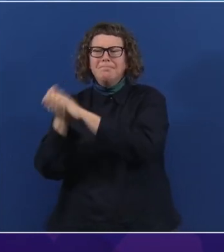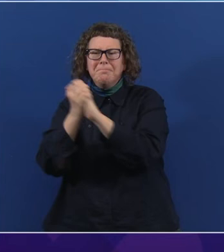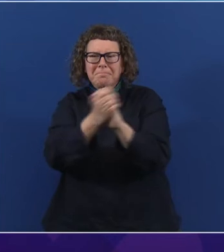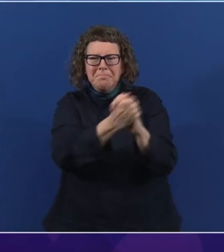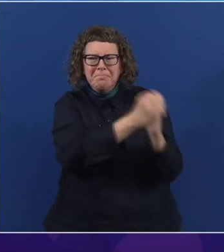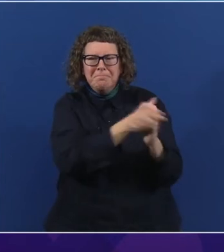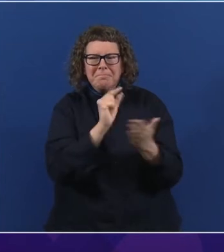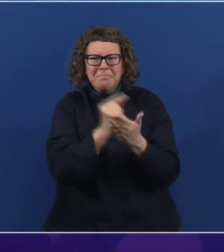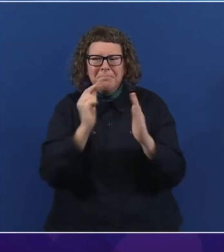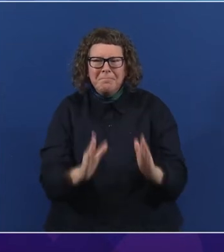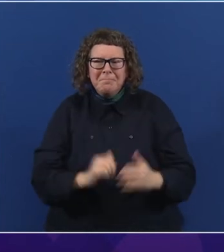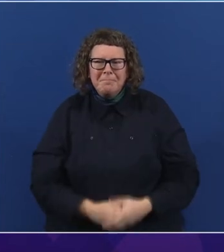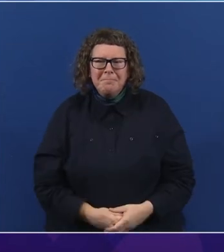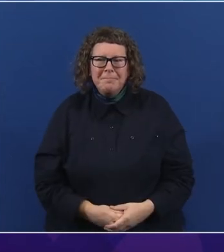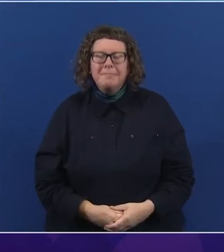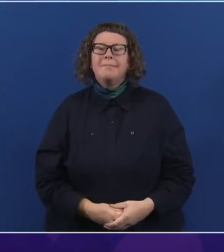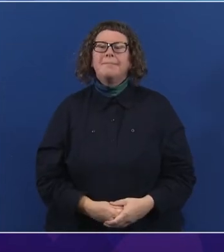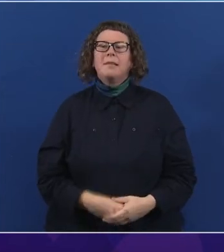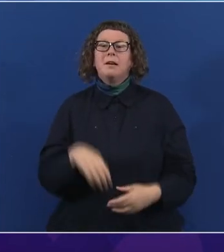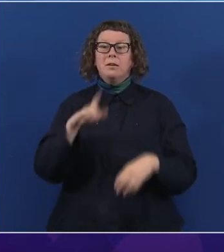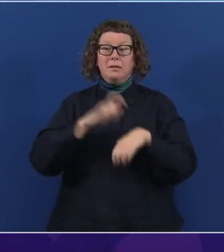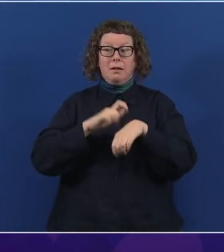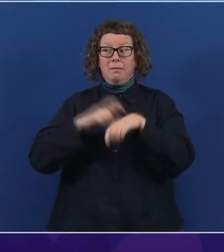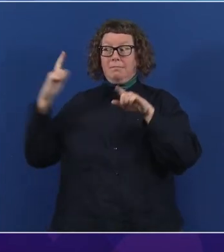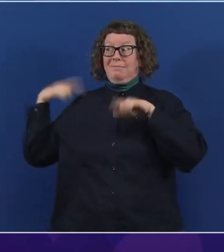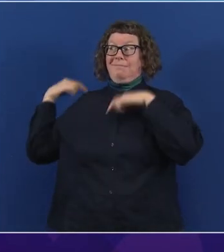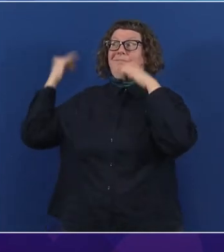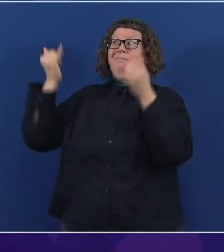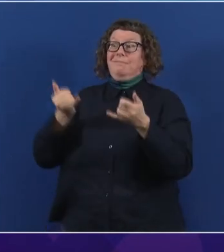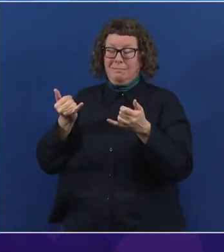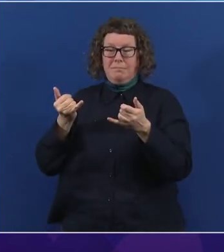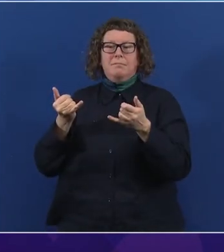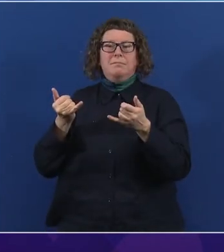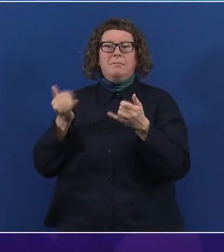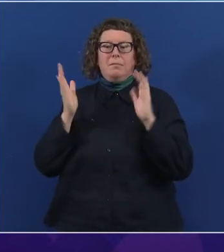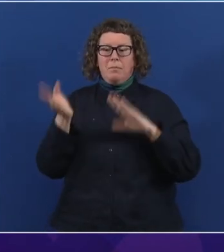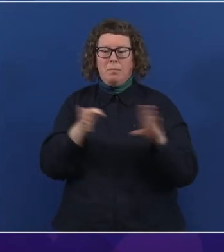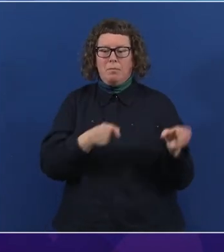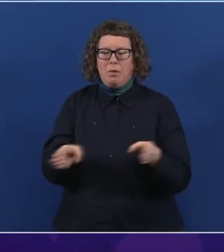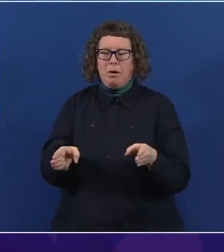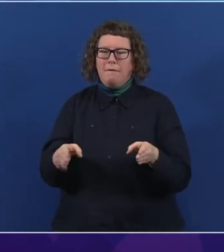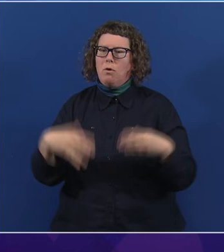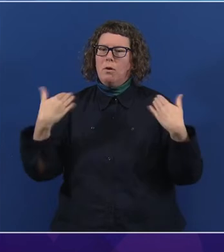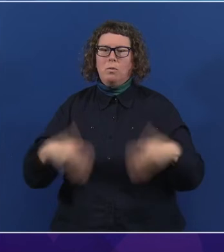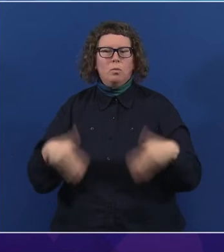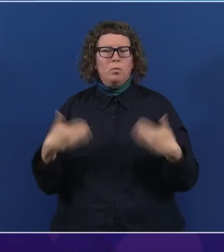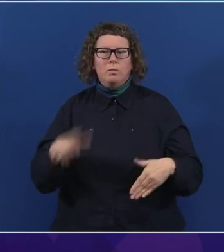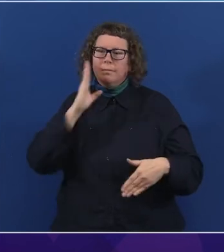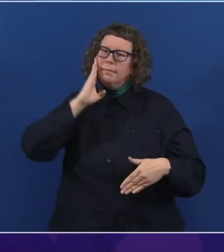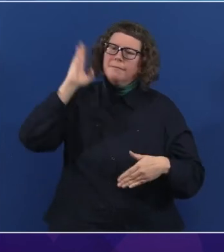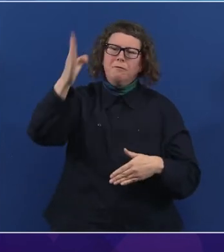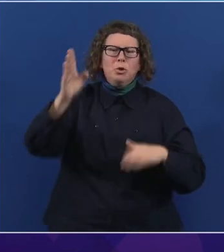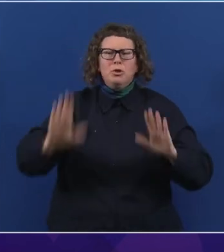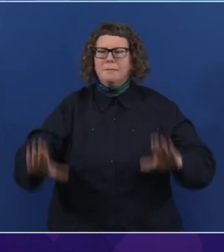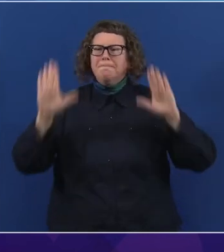Congratulations, graduates. Your time at SAIT has prepared you for an extraordinary future.